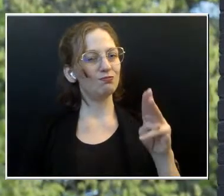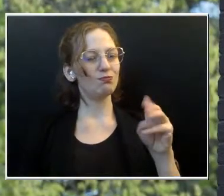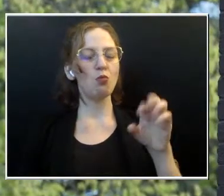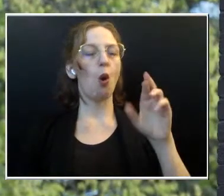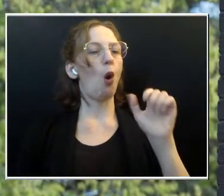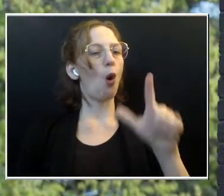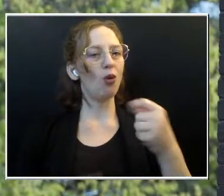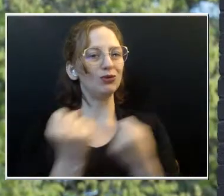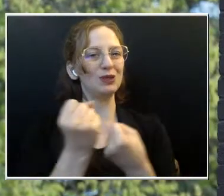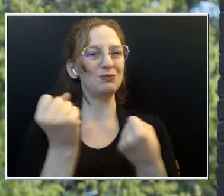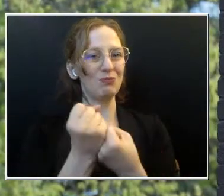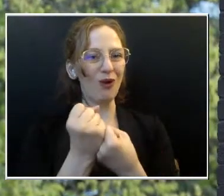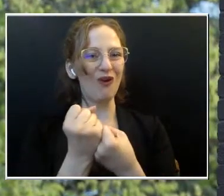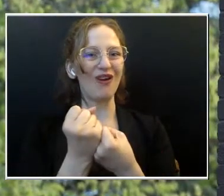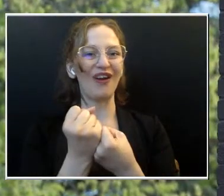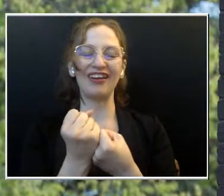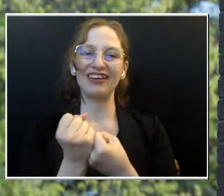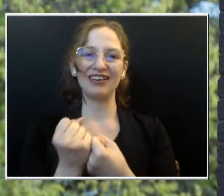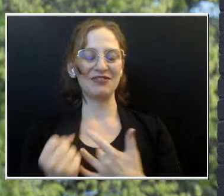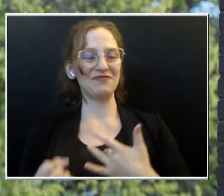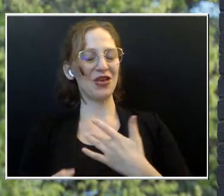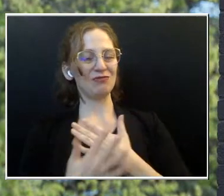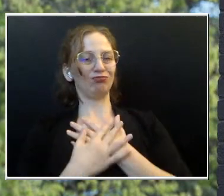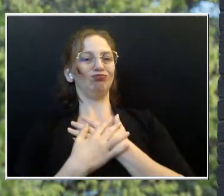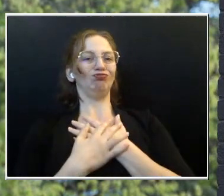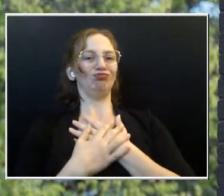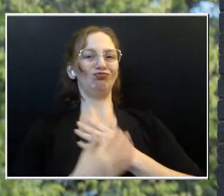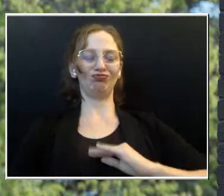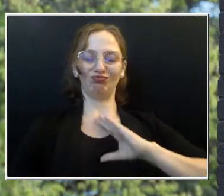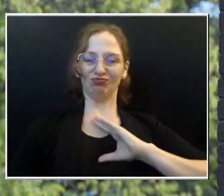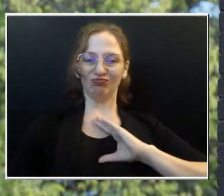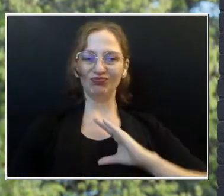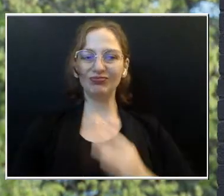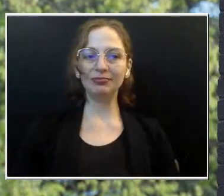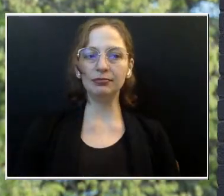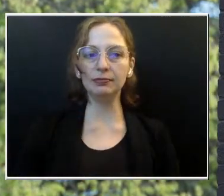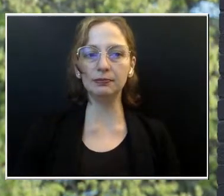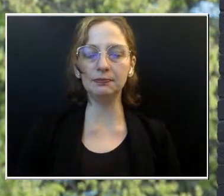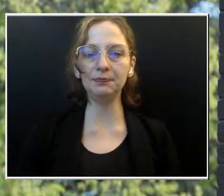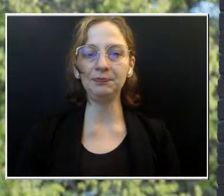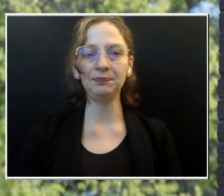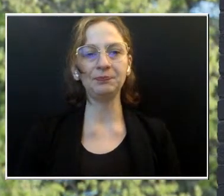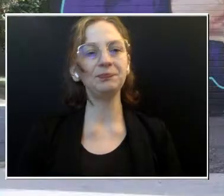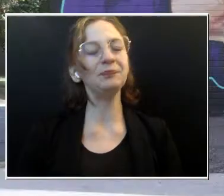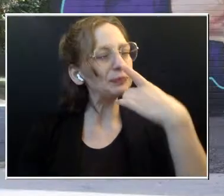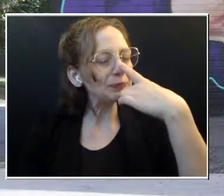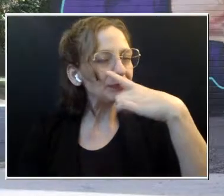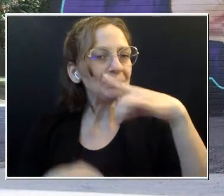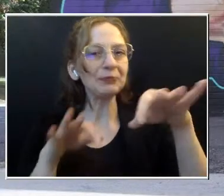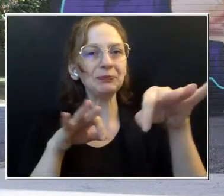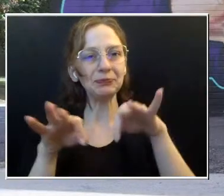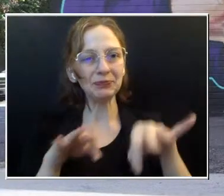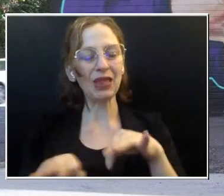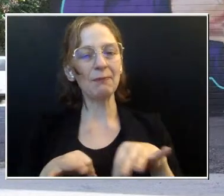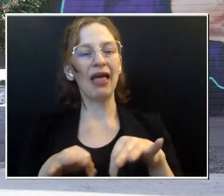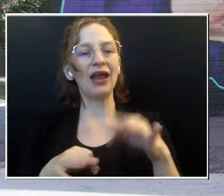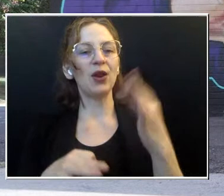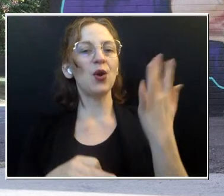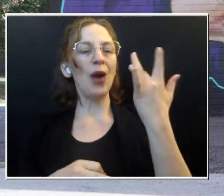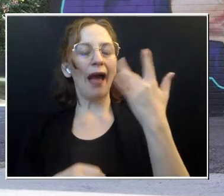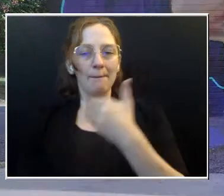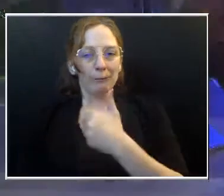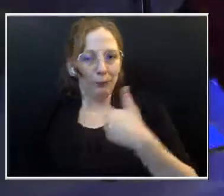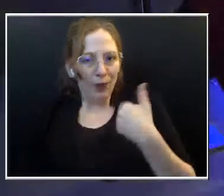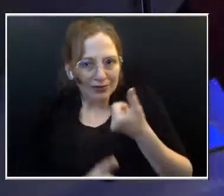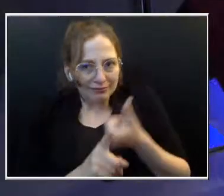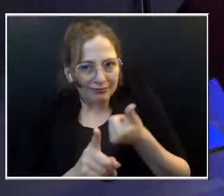breast cancer. And kind of in your own words, explain the importance of breasts to a woman. We talk about breast cancer, breast